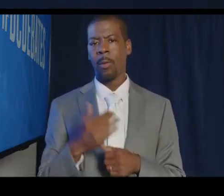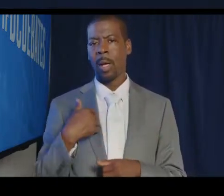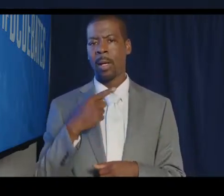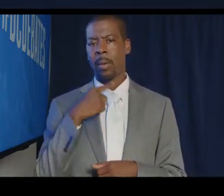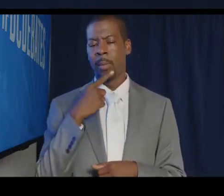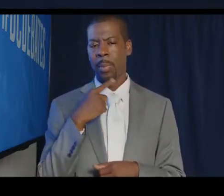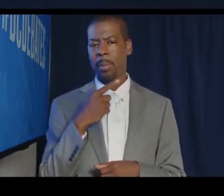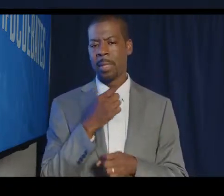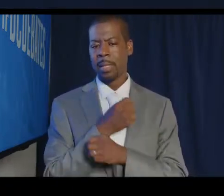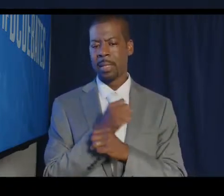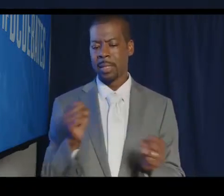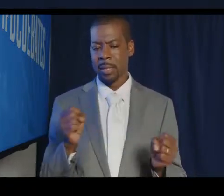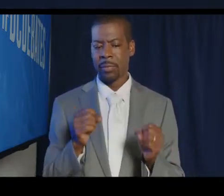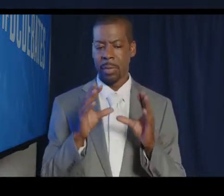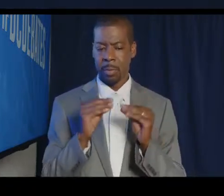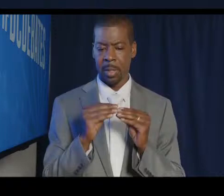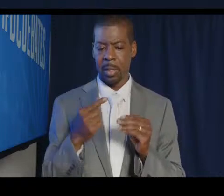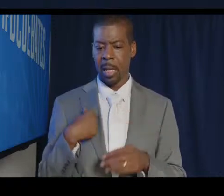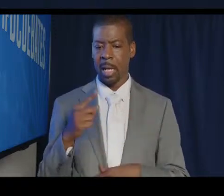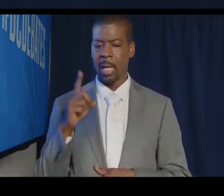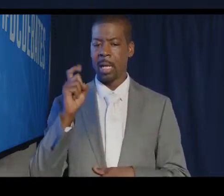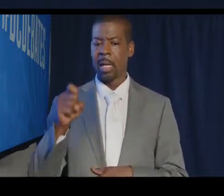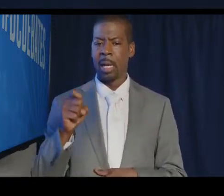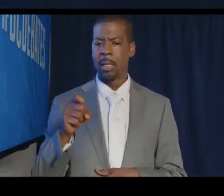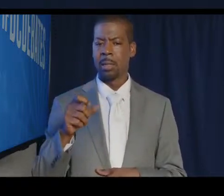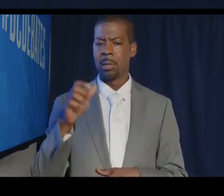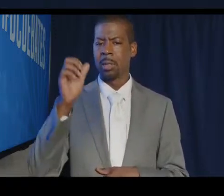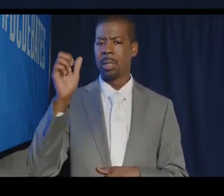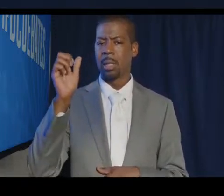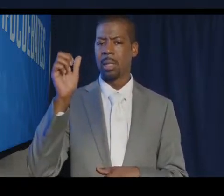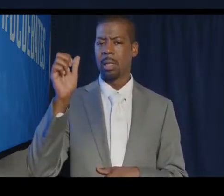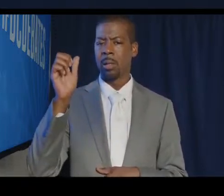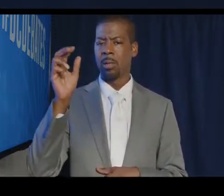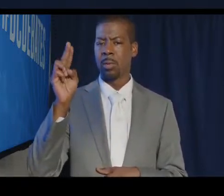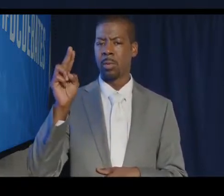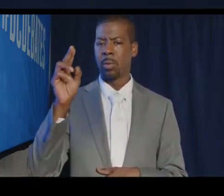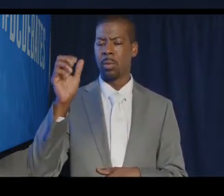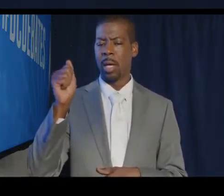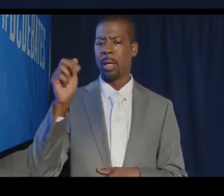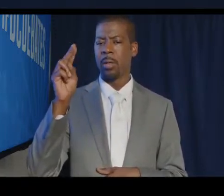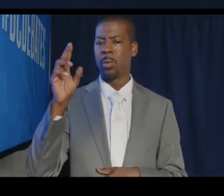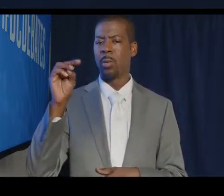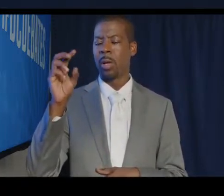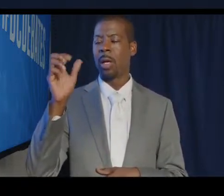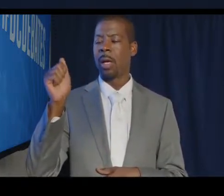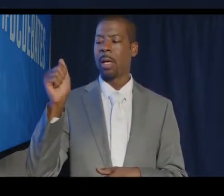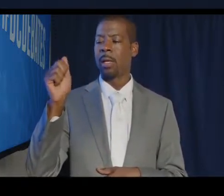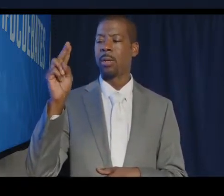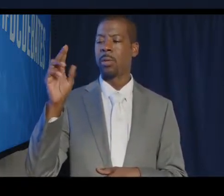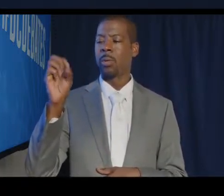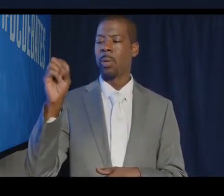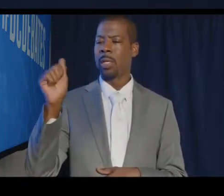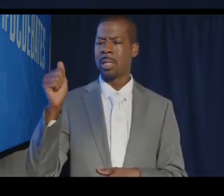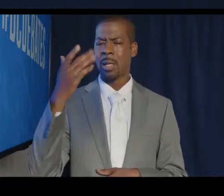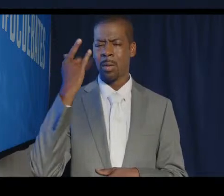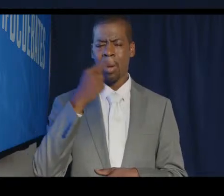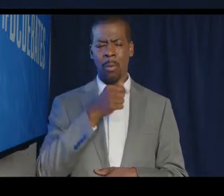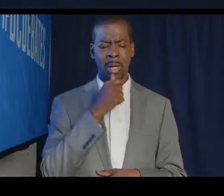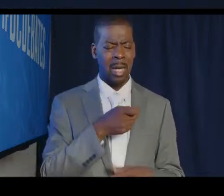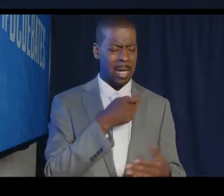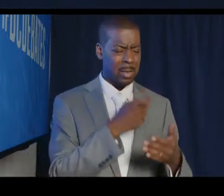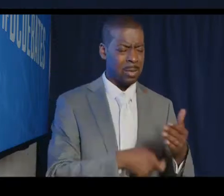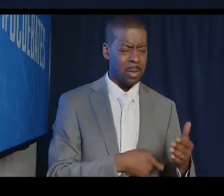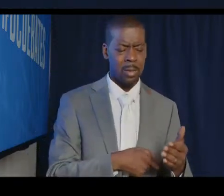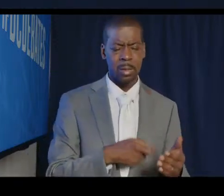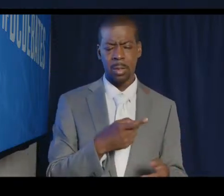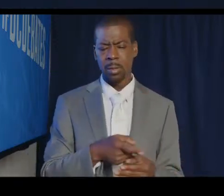I asked the U.S. attorney, why are we not prosecuting misdemeanors? Why are there so many cases for which you are not